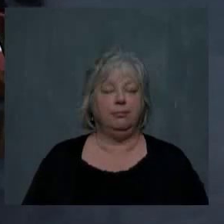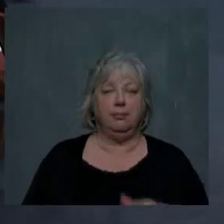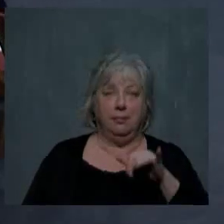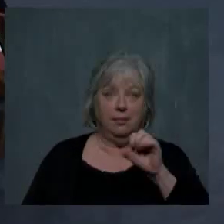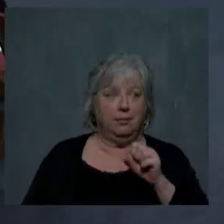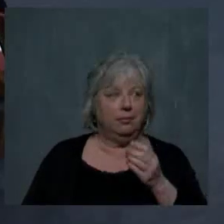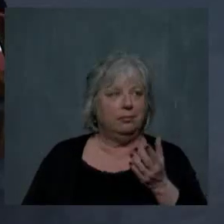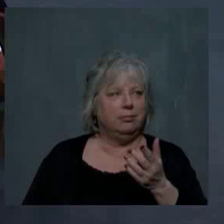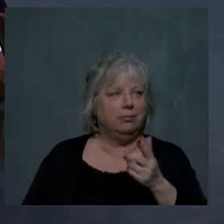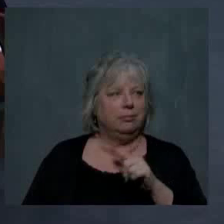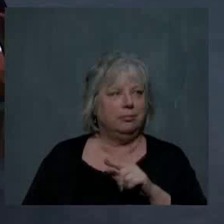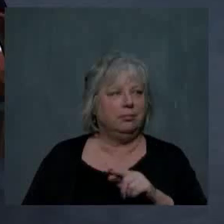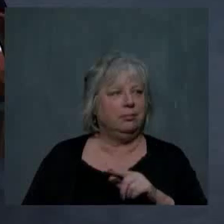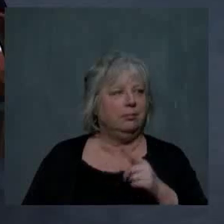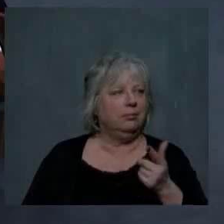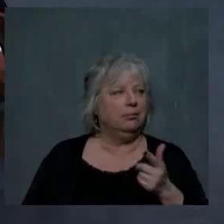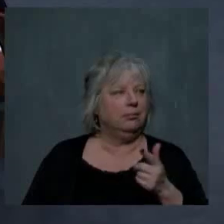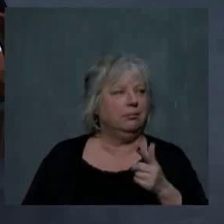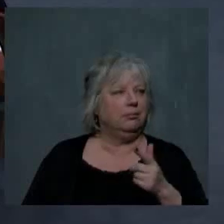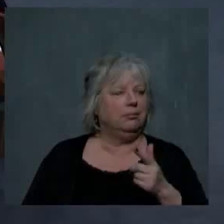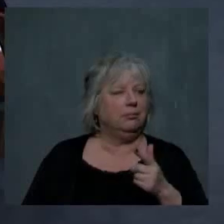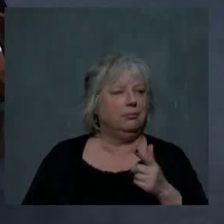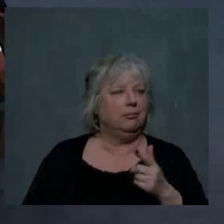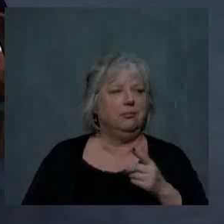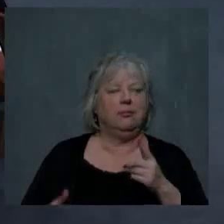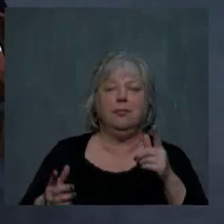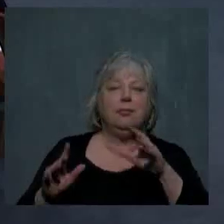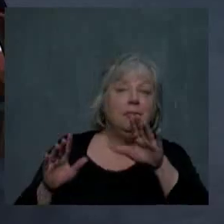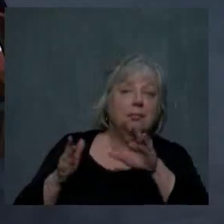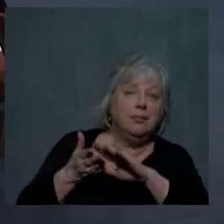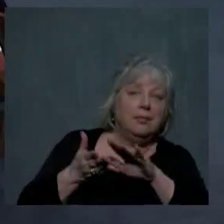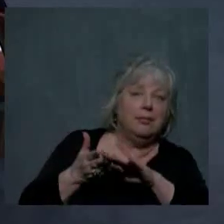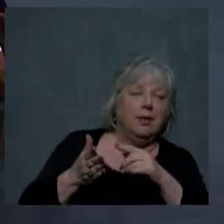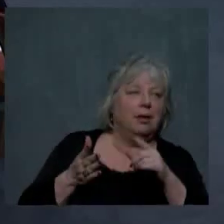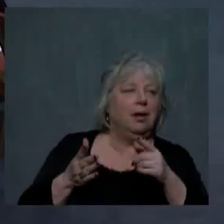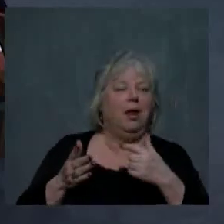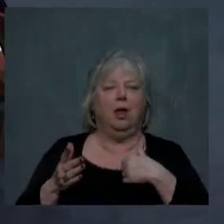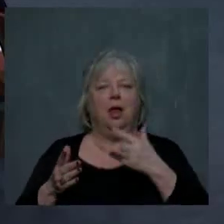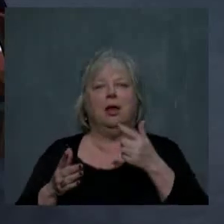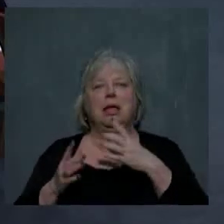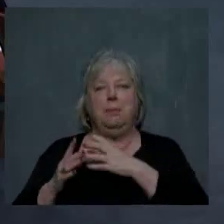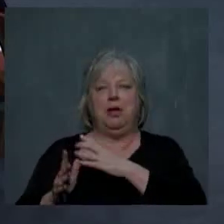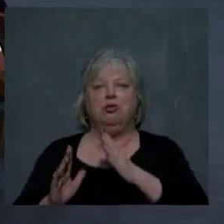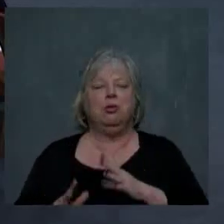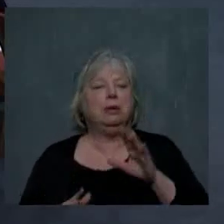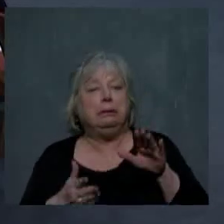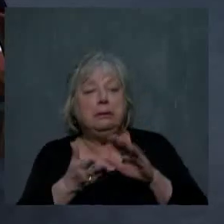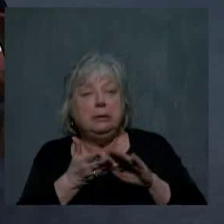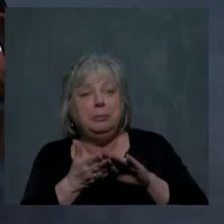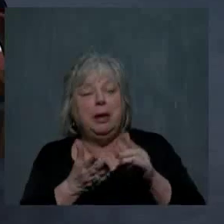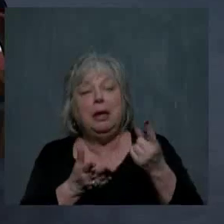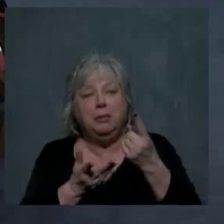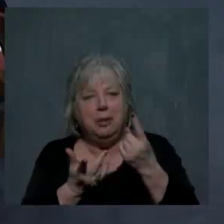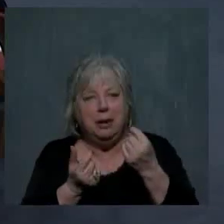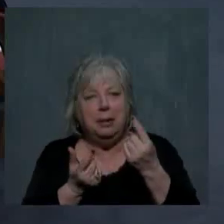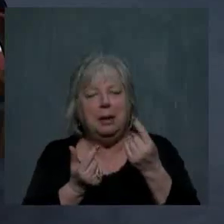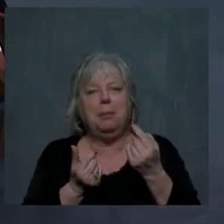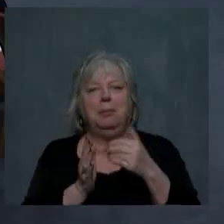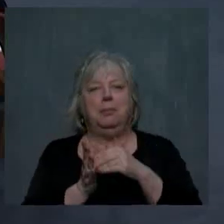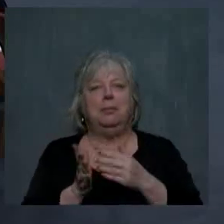Yes. Oh. Excuse me. We have a question for you. Applicant, come up,